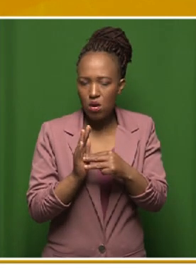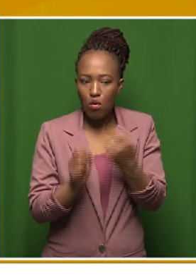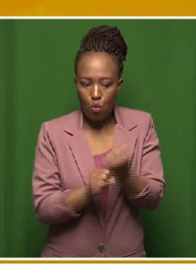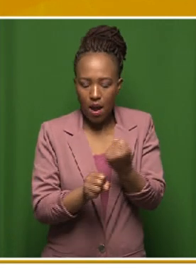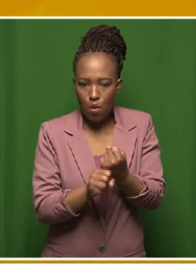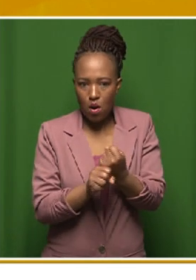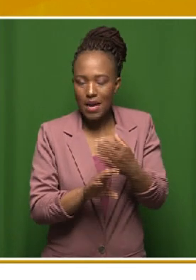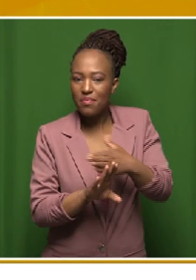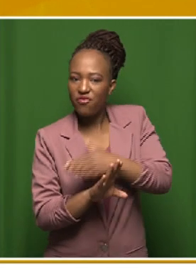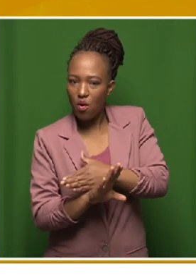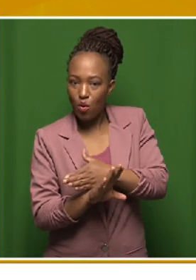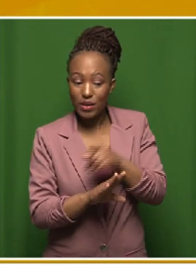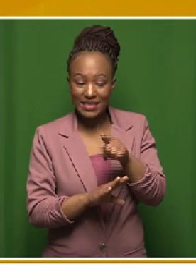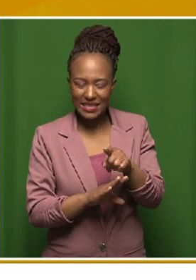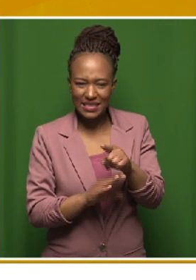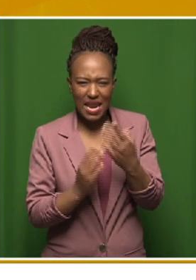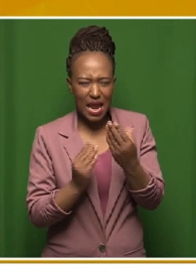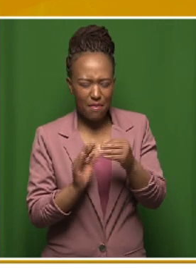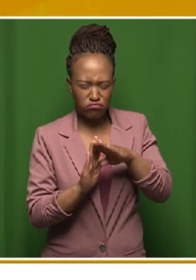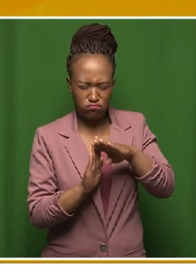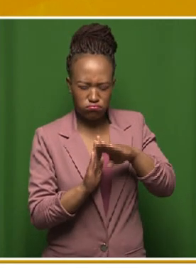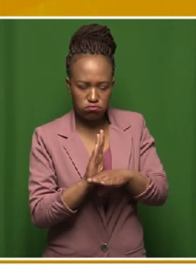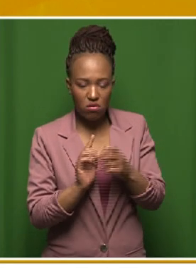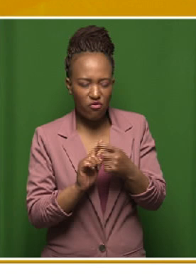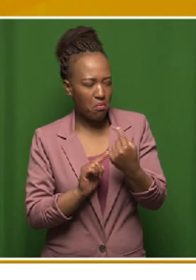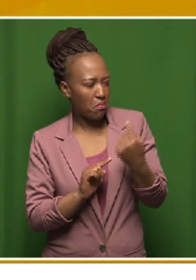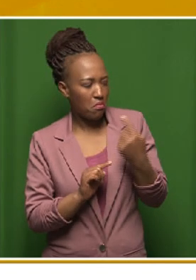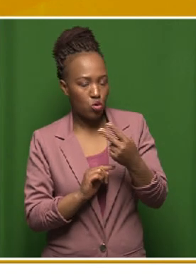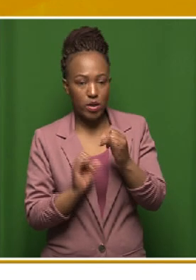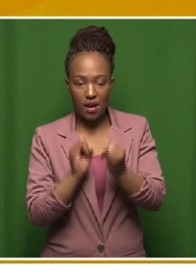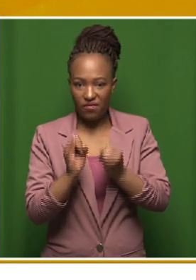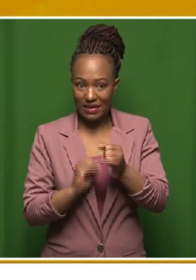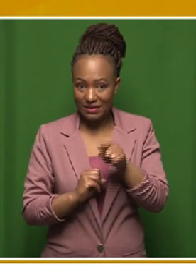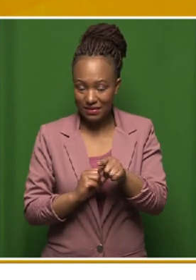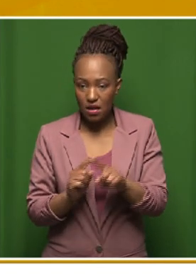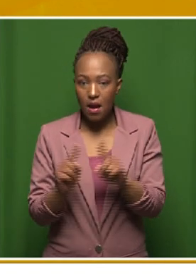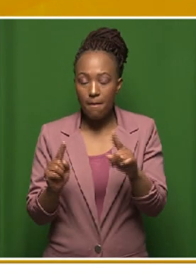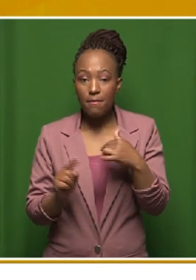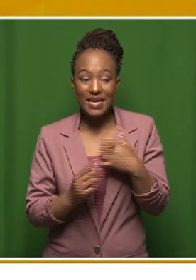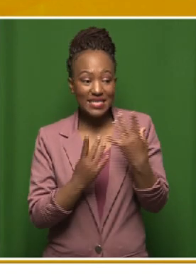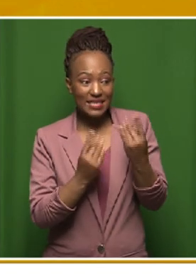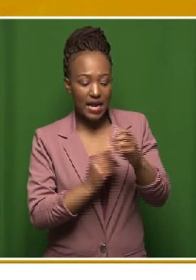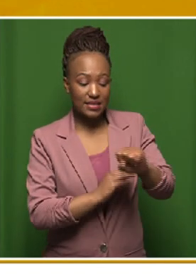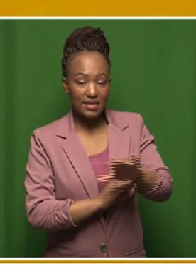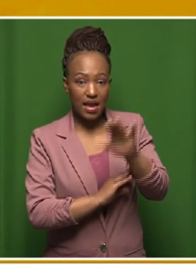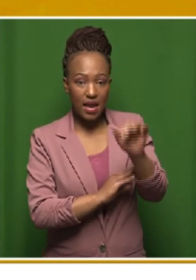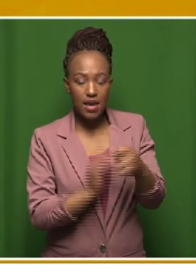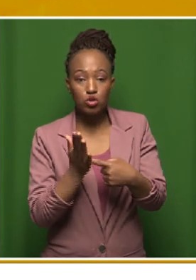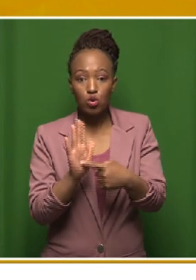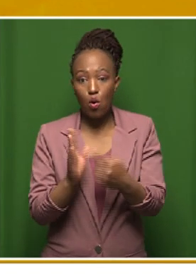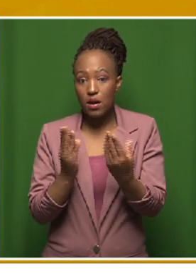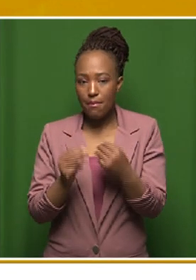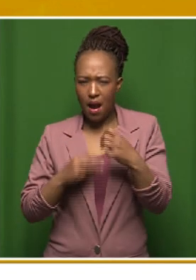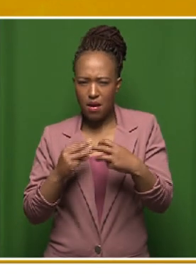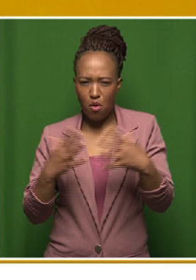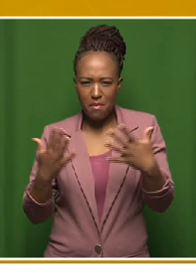South Africa. This is the lowest since 2011. However, Stats SA's figures also show the unemployment